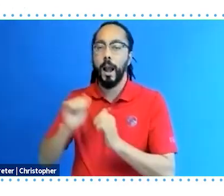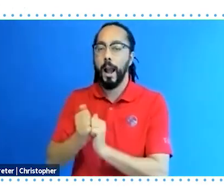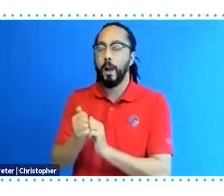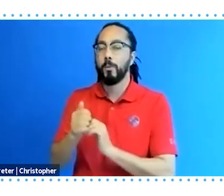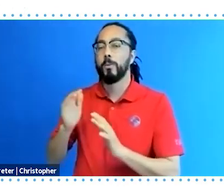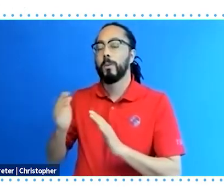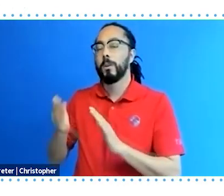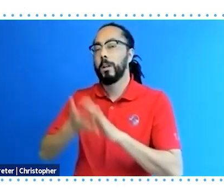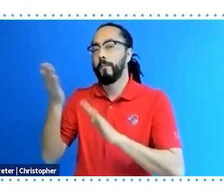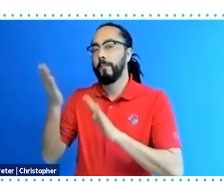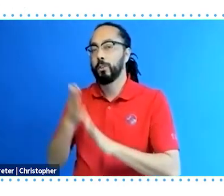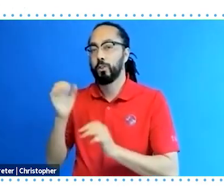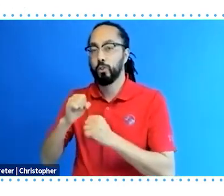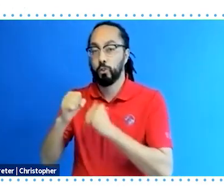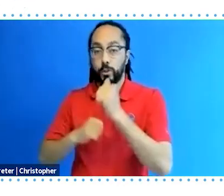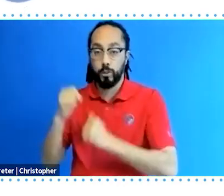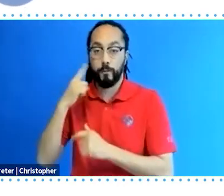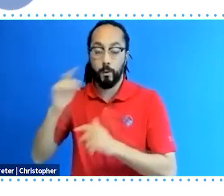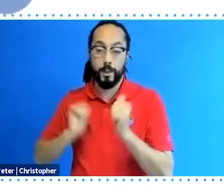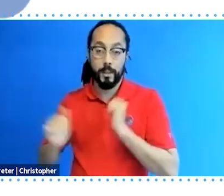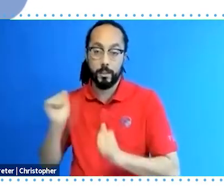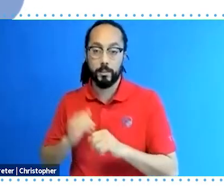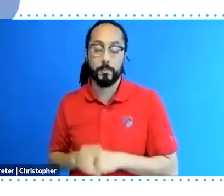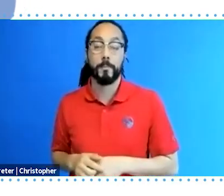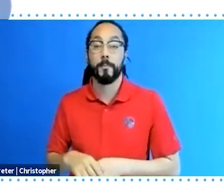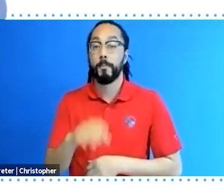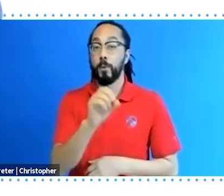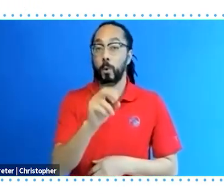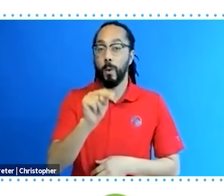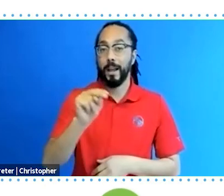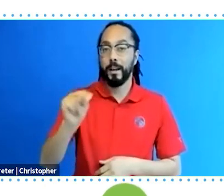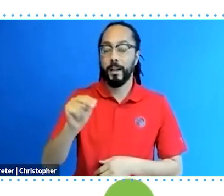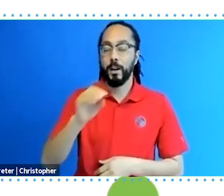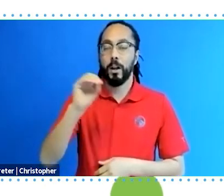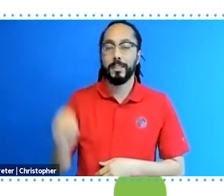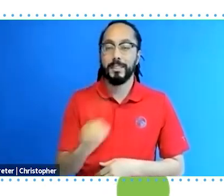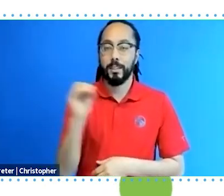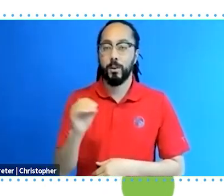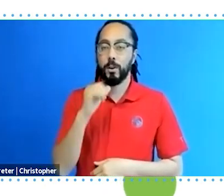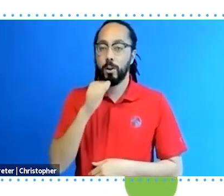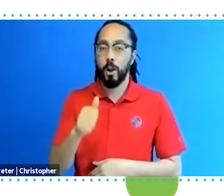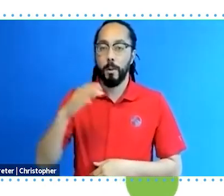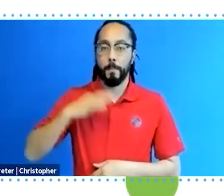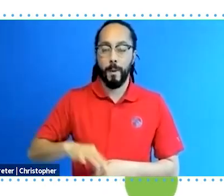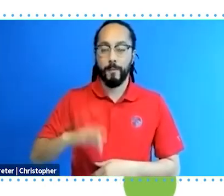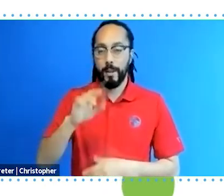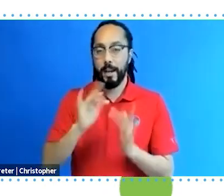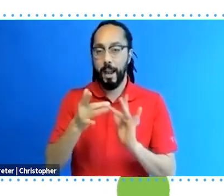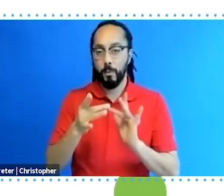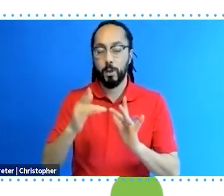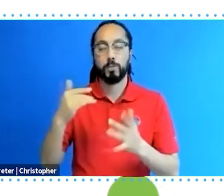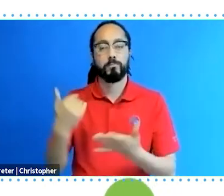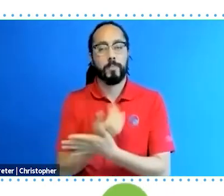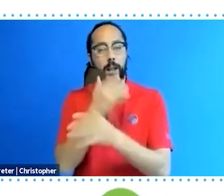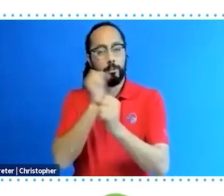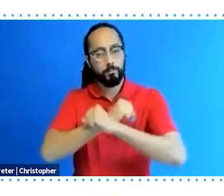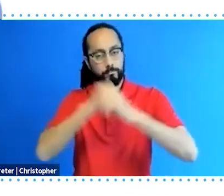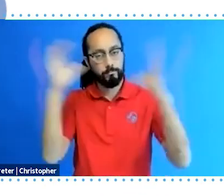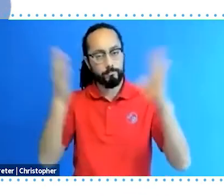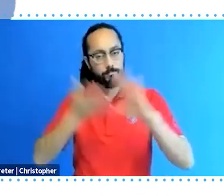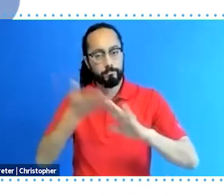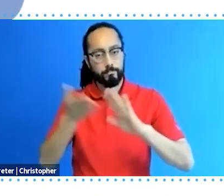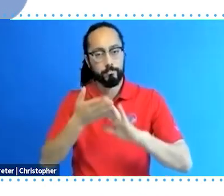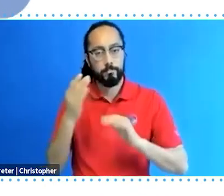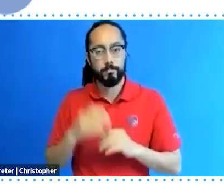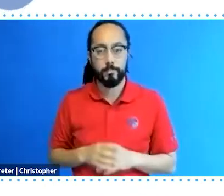theaters. ONN, Ontario Nonprofit Network, has an entire program called Reimagining Governance. Pacific Legal Education and Outreach,